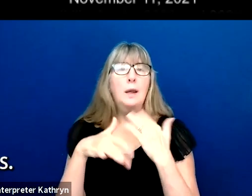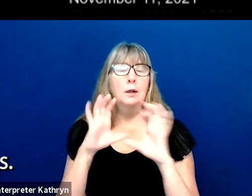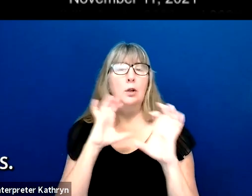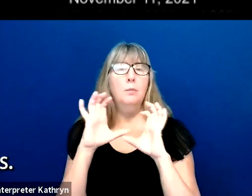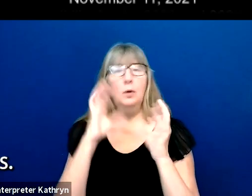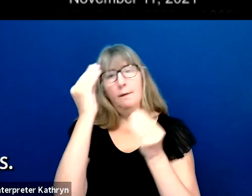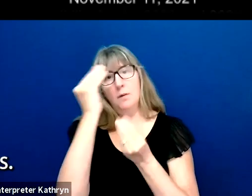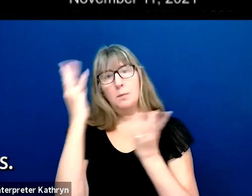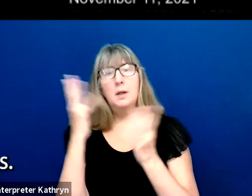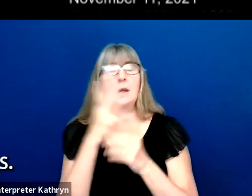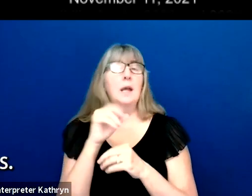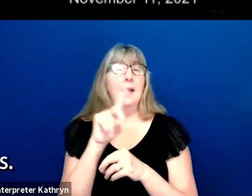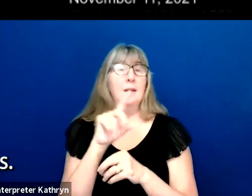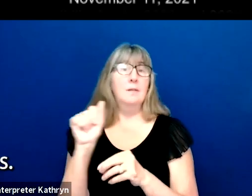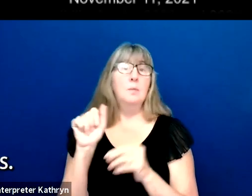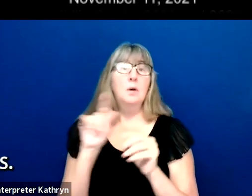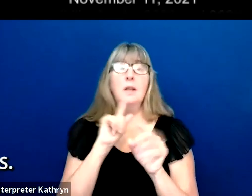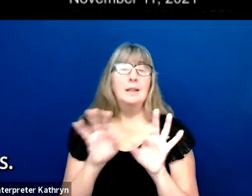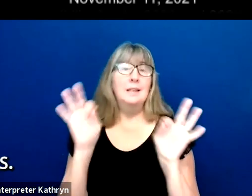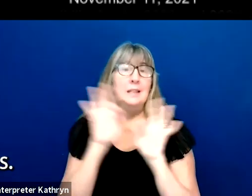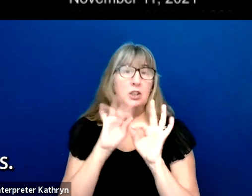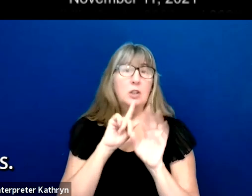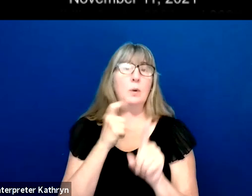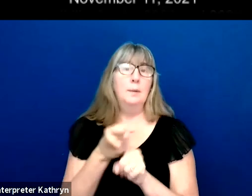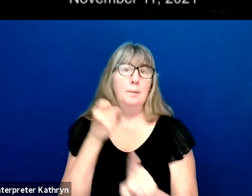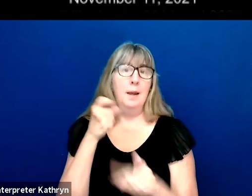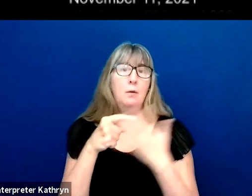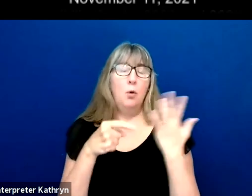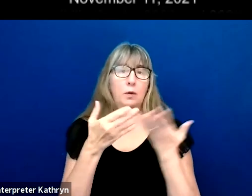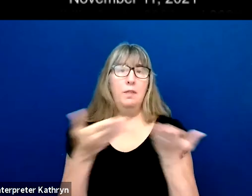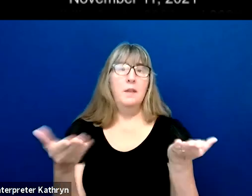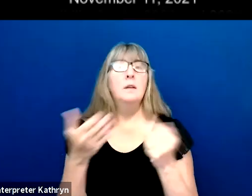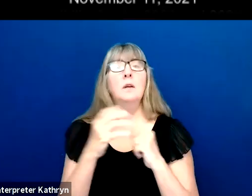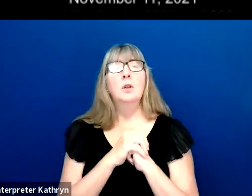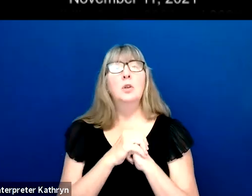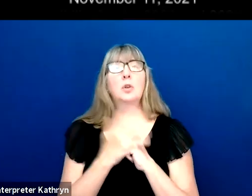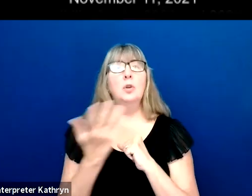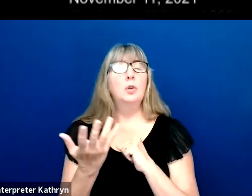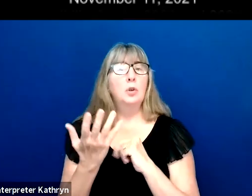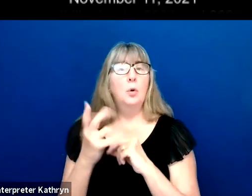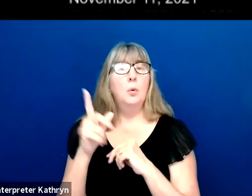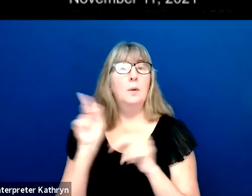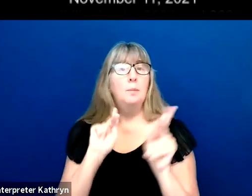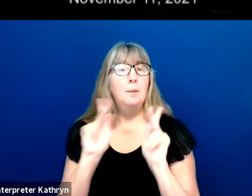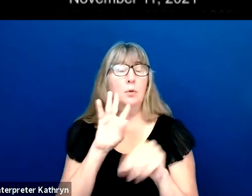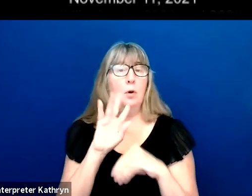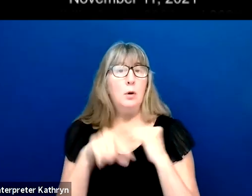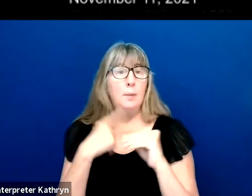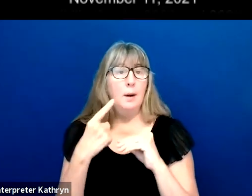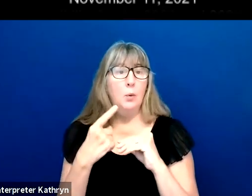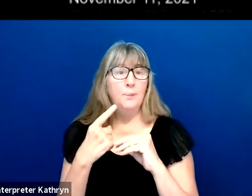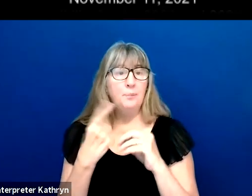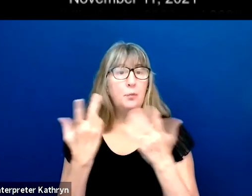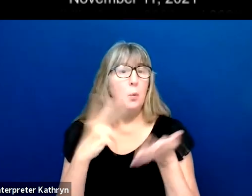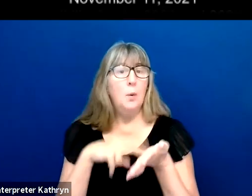information. And disability really essentially impacts those things. And so when people talk about what it